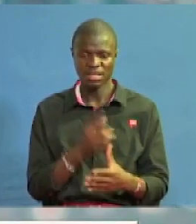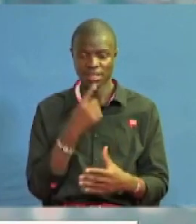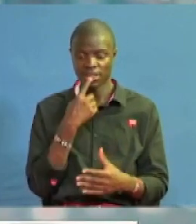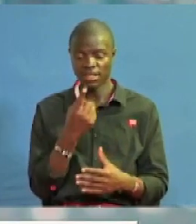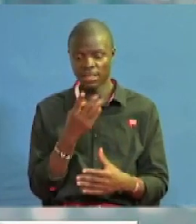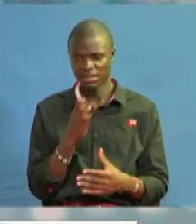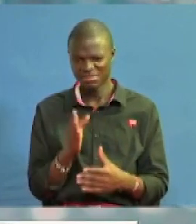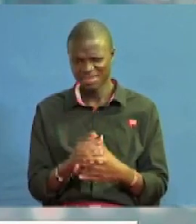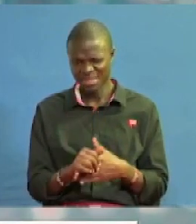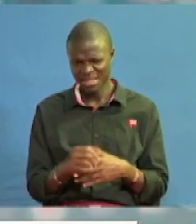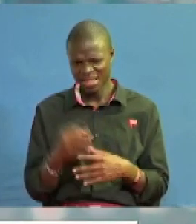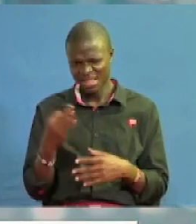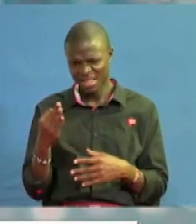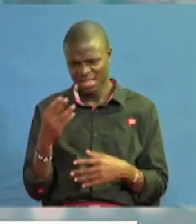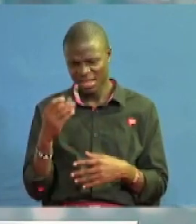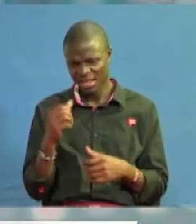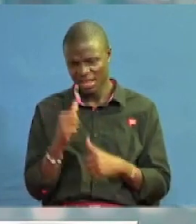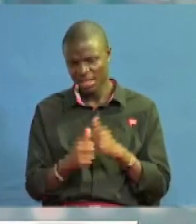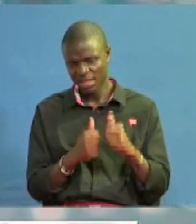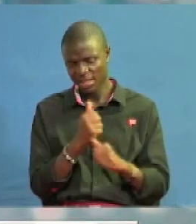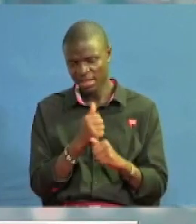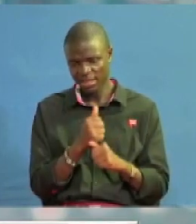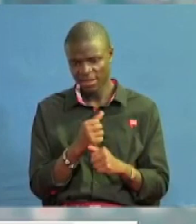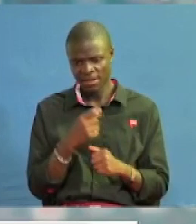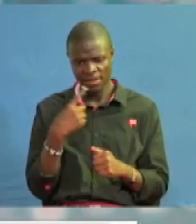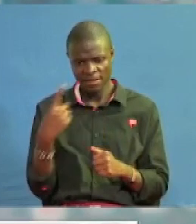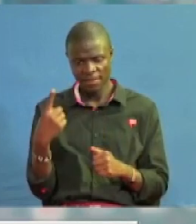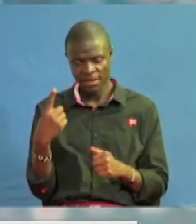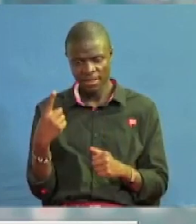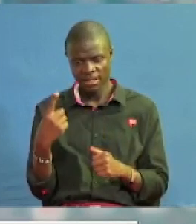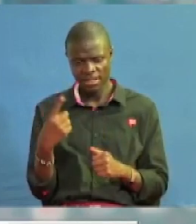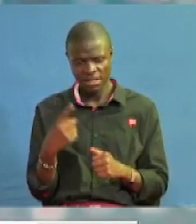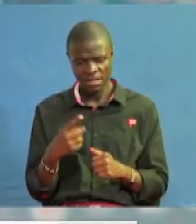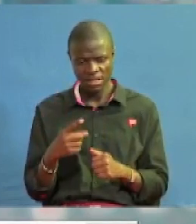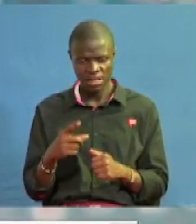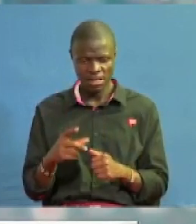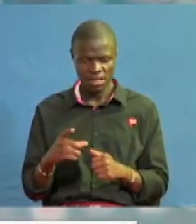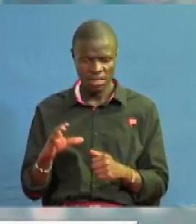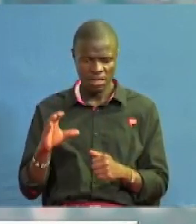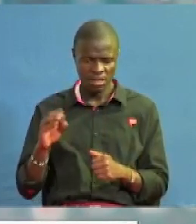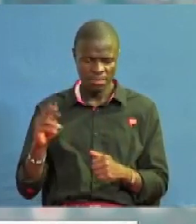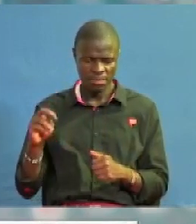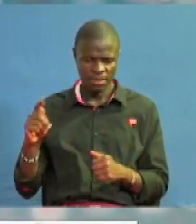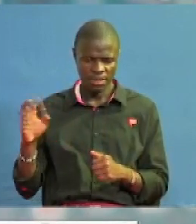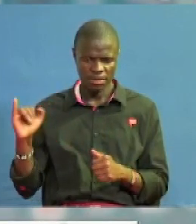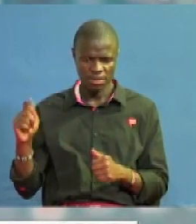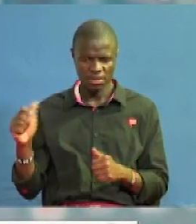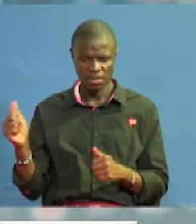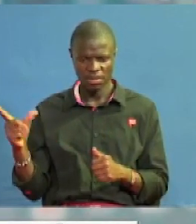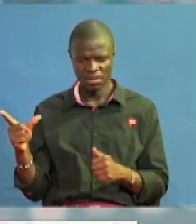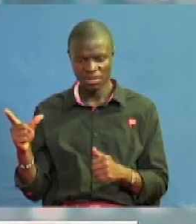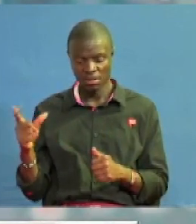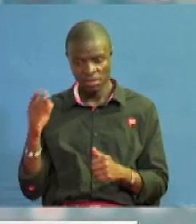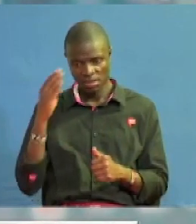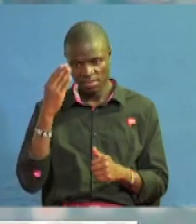that there are three things that an investment can do for you. The first thing is preserve your capital. So we call it capital preservation. And I